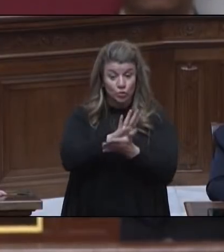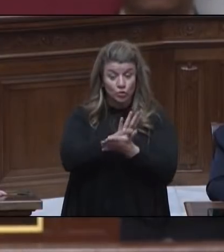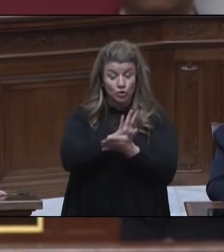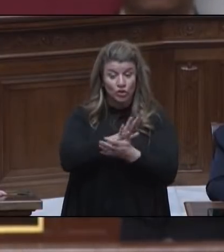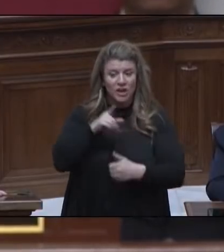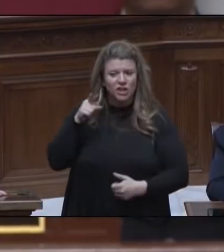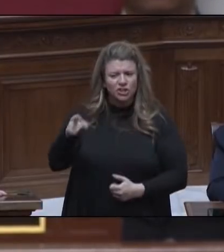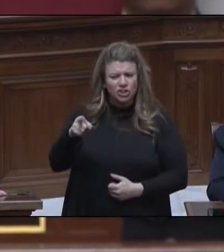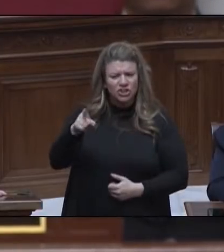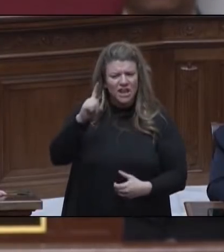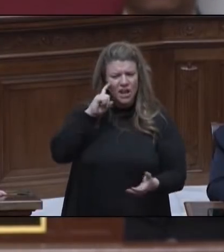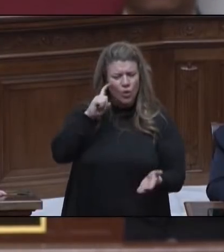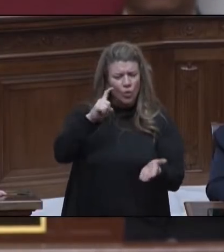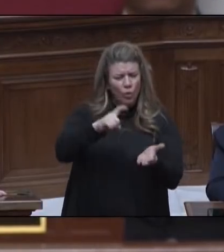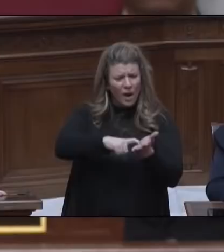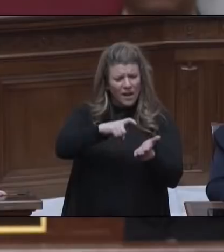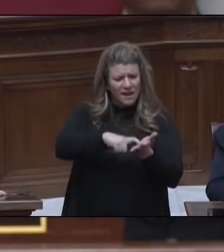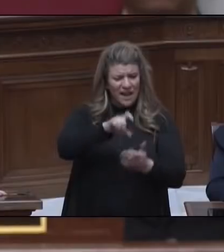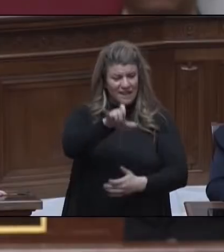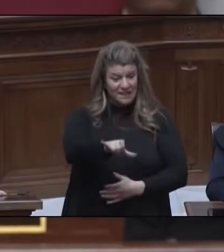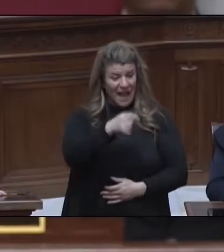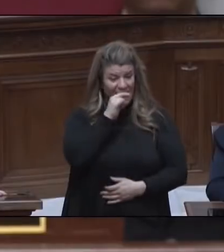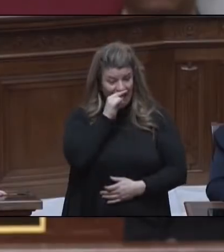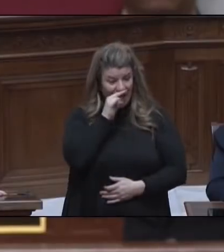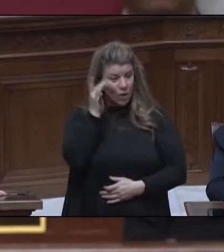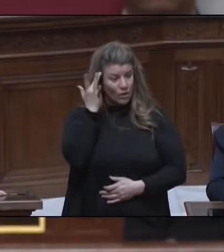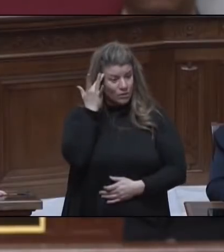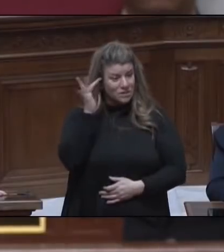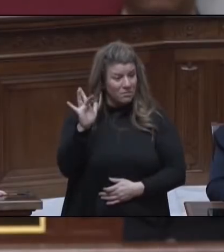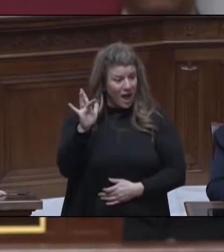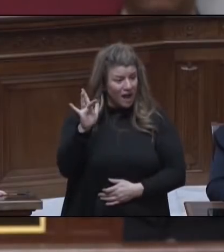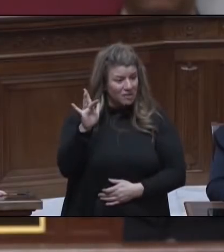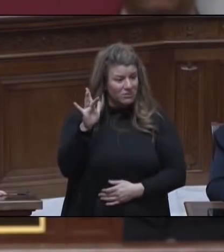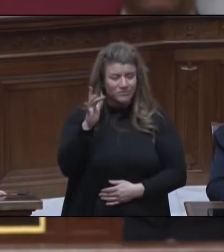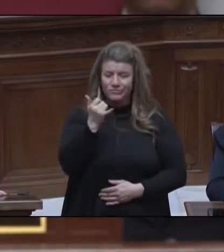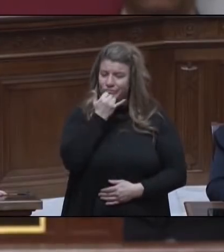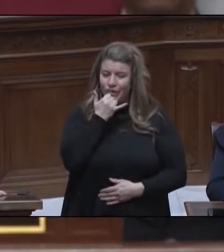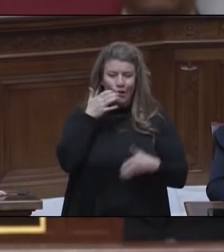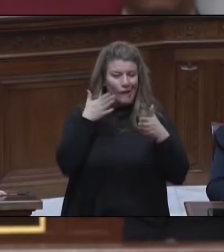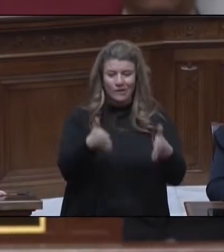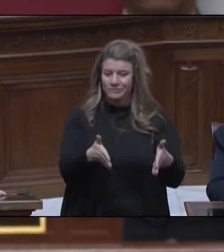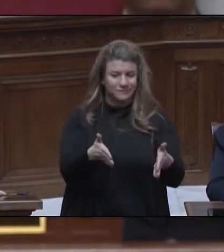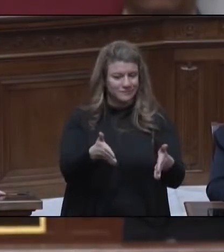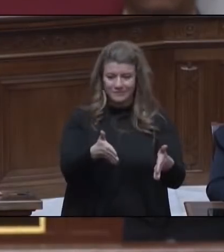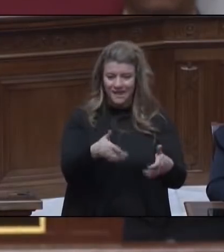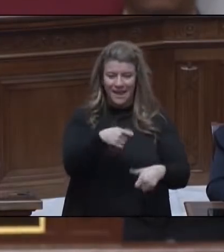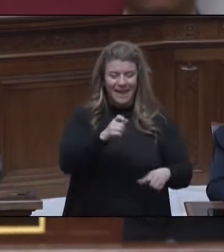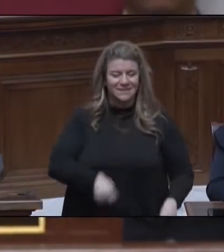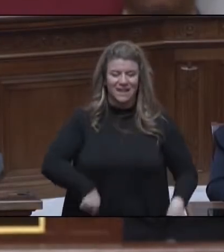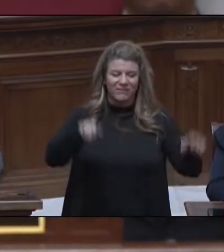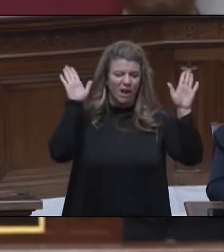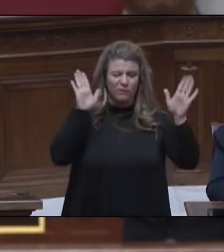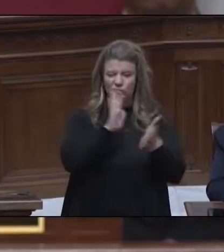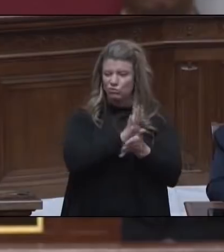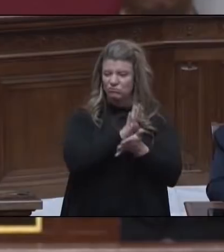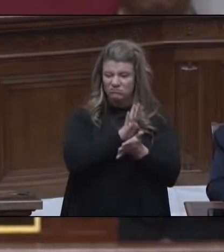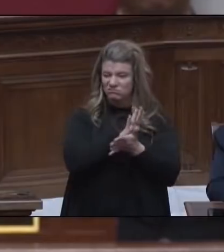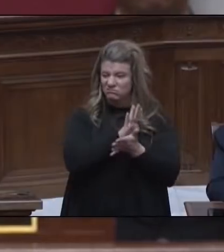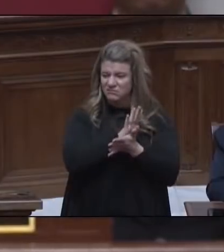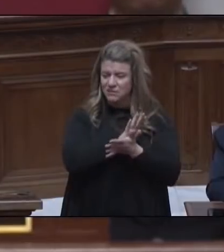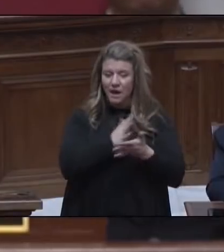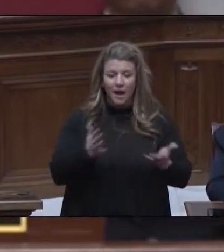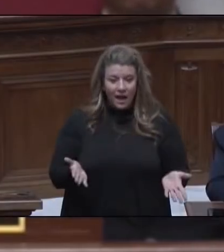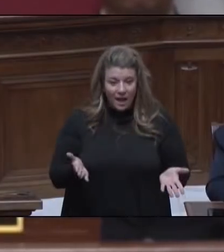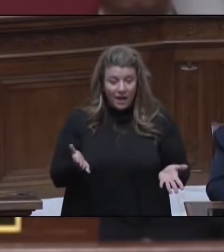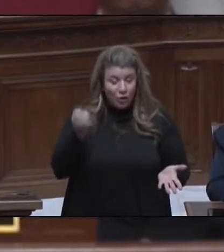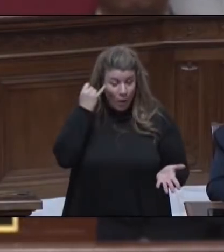she recognized that this kid was a bright kid, but on the wrong path. A kid that had given up on school. Now